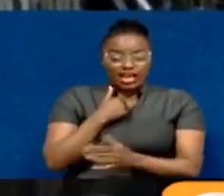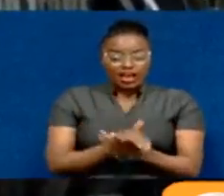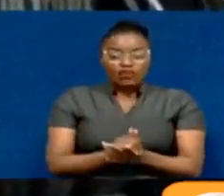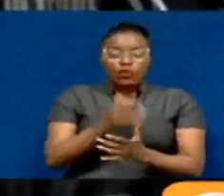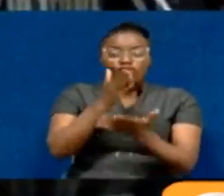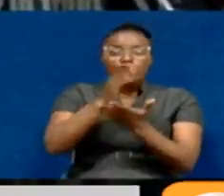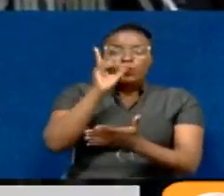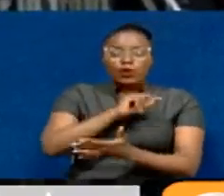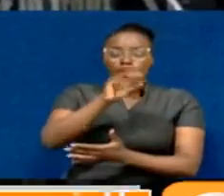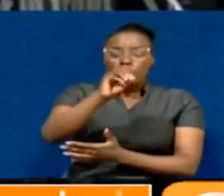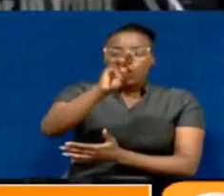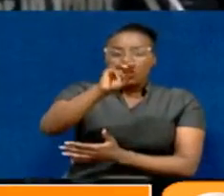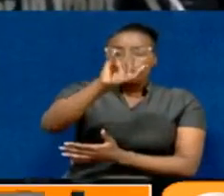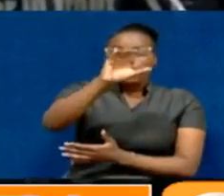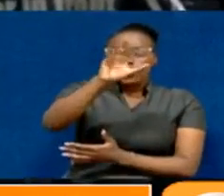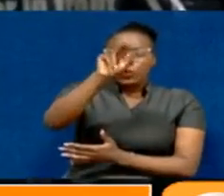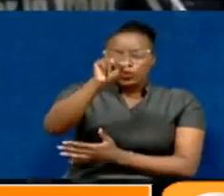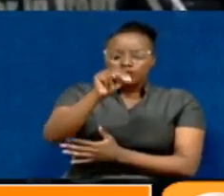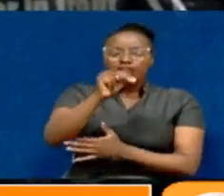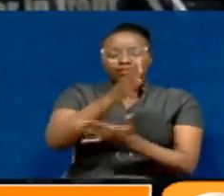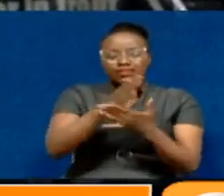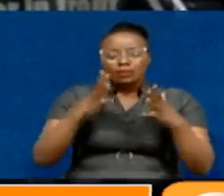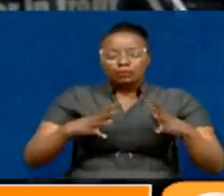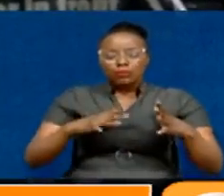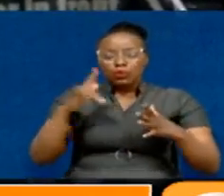the Omicron variant among some of the travelers